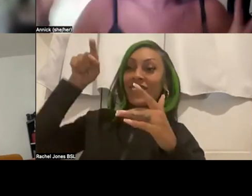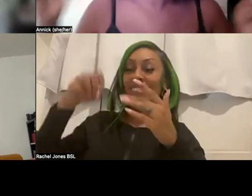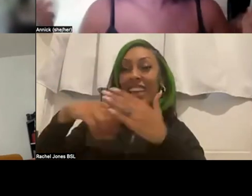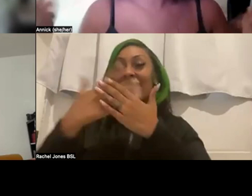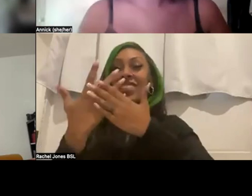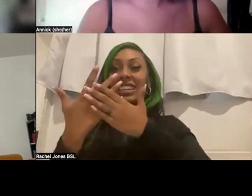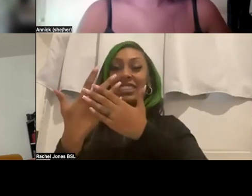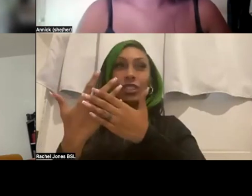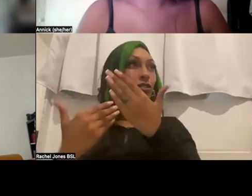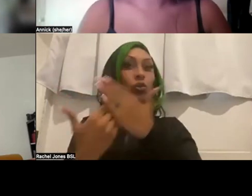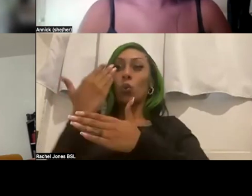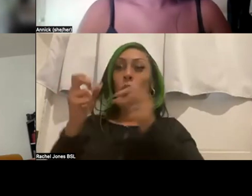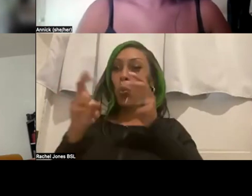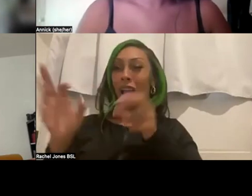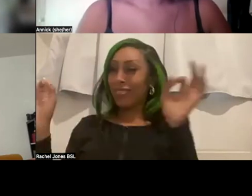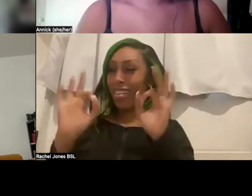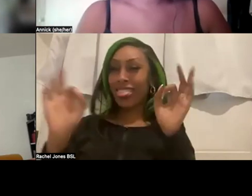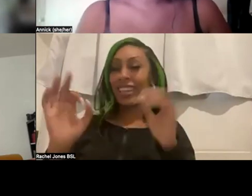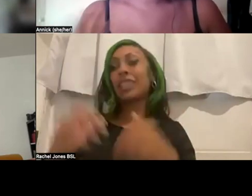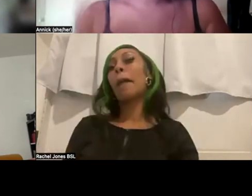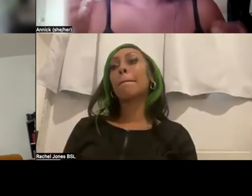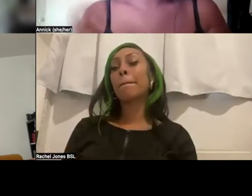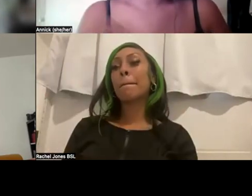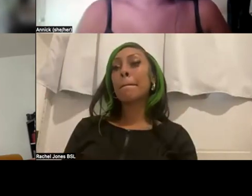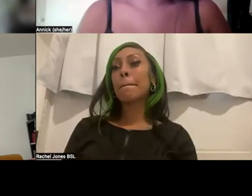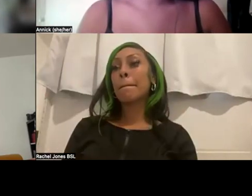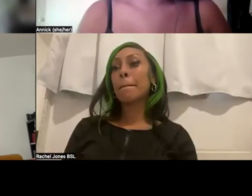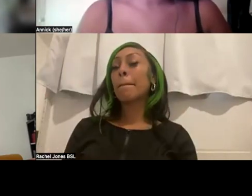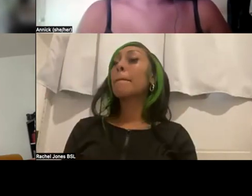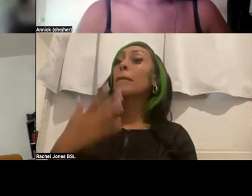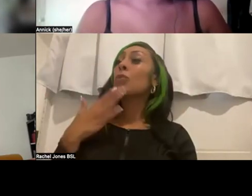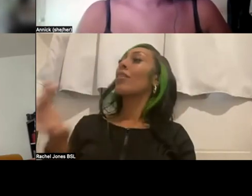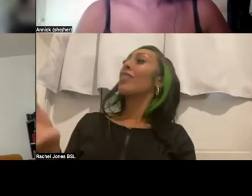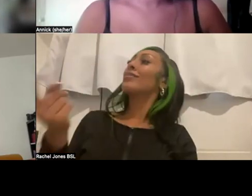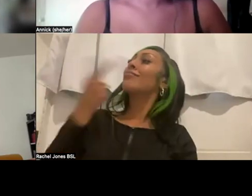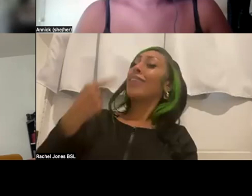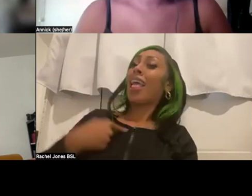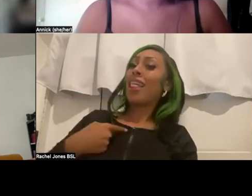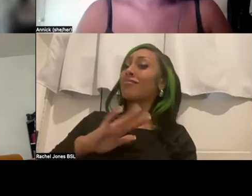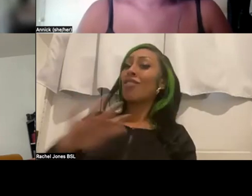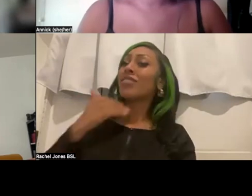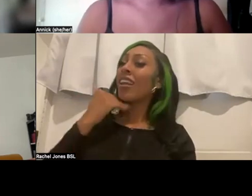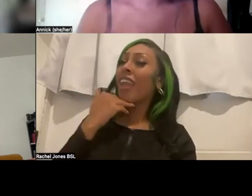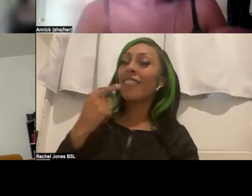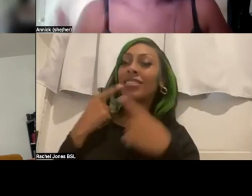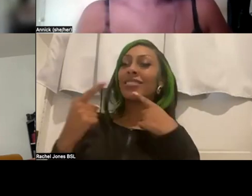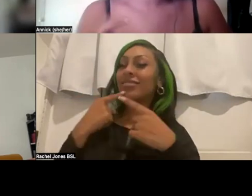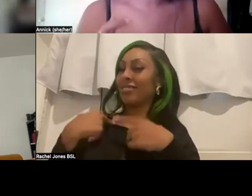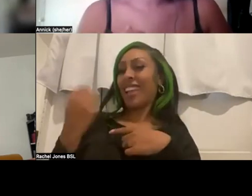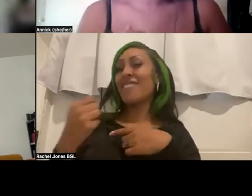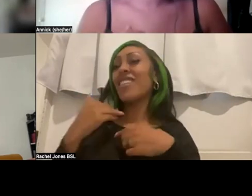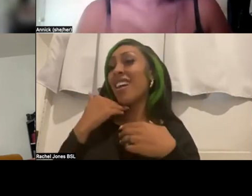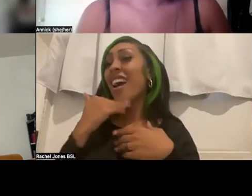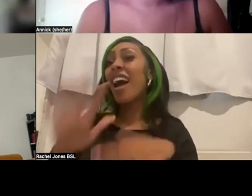reform that's promised never comes. So when people tell me we don't have enough data, I say we have enough. True, we have